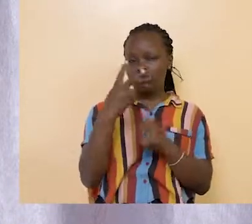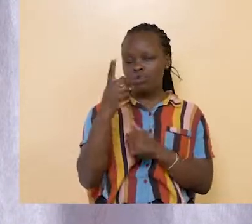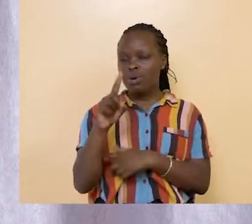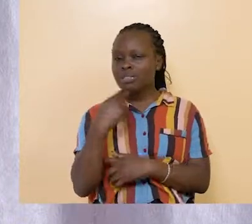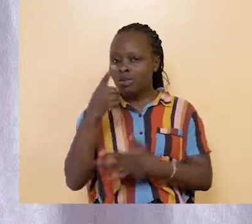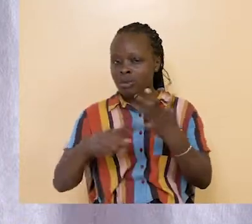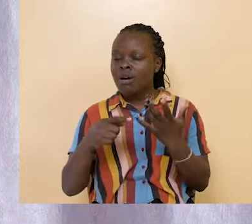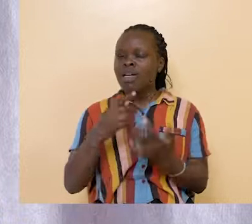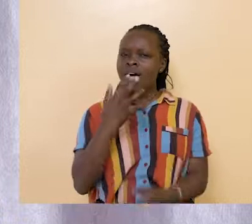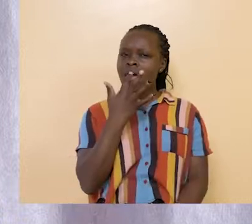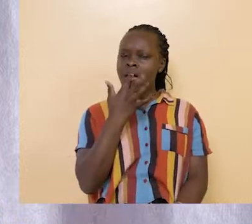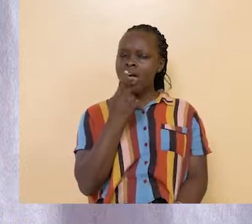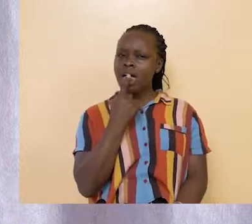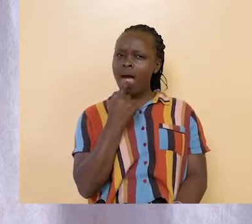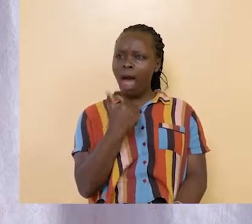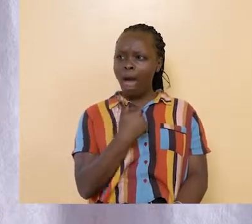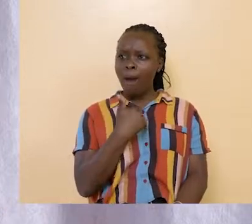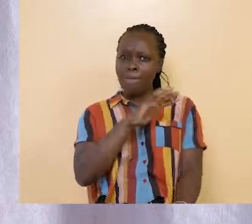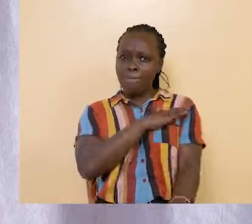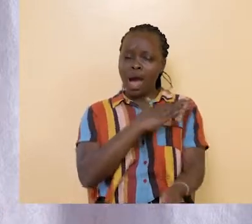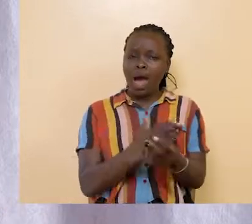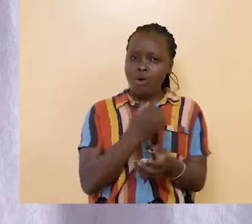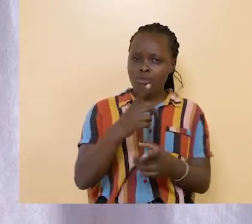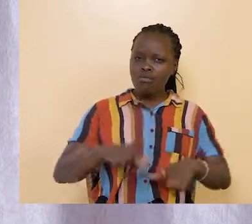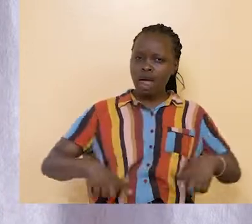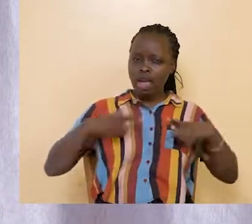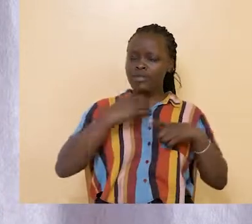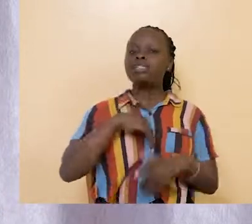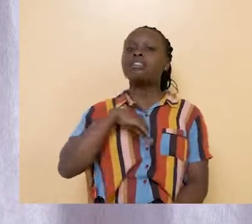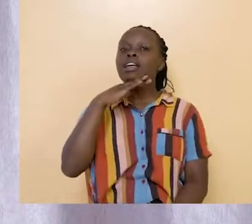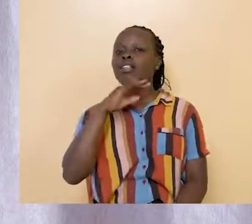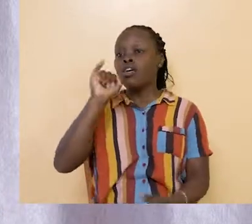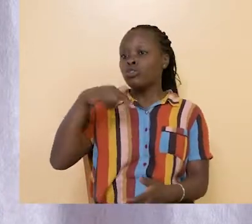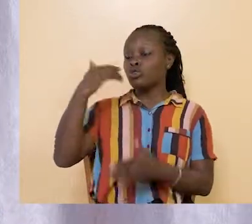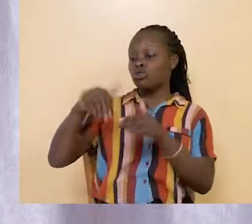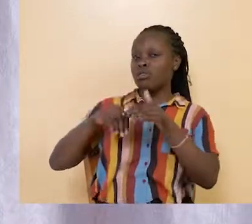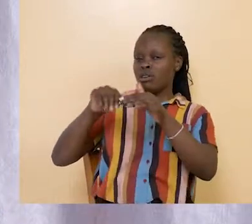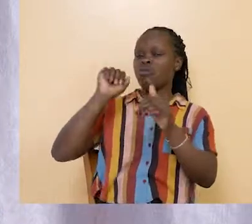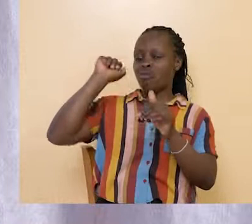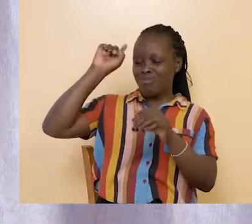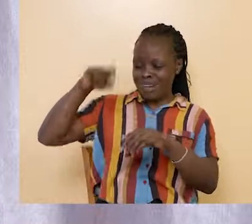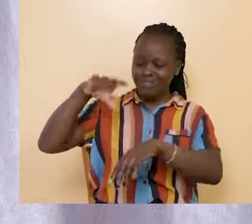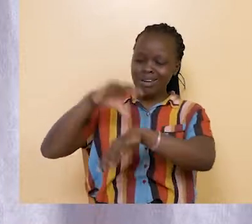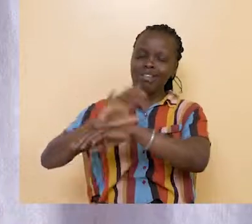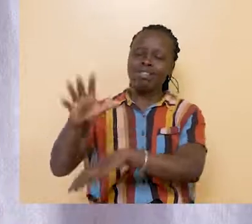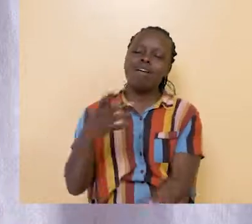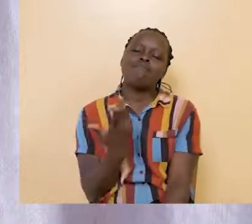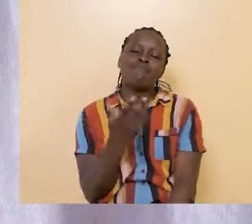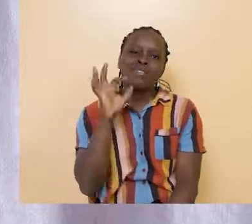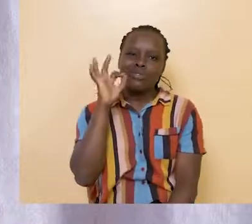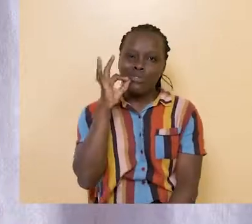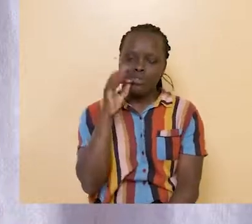the power of life and death, and those who live by it will eat its fruits. Words, like I said, are